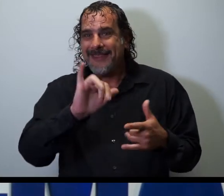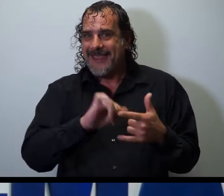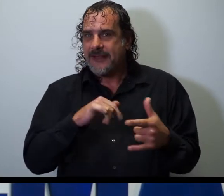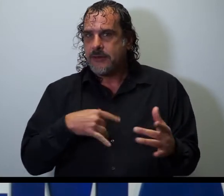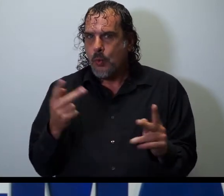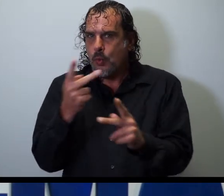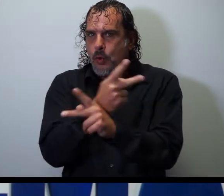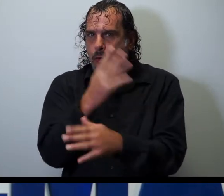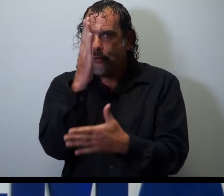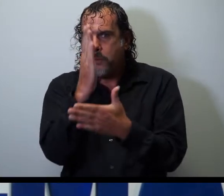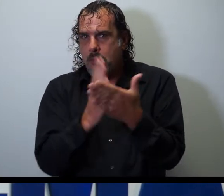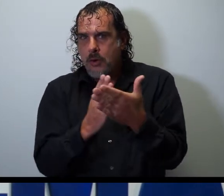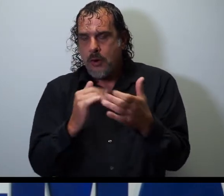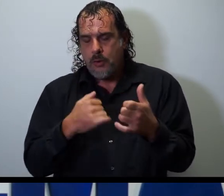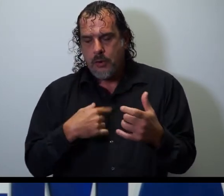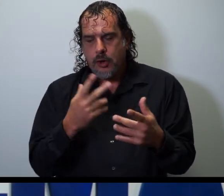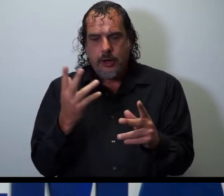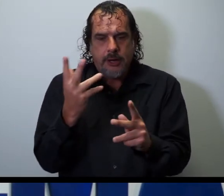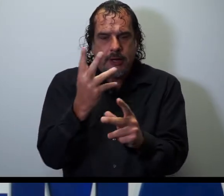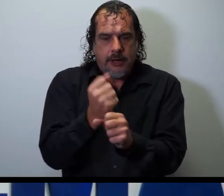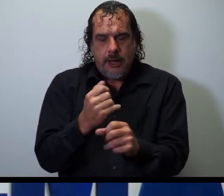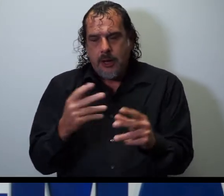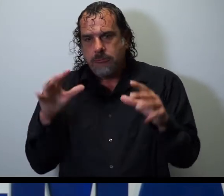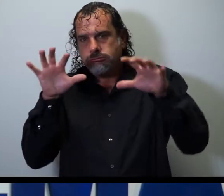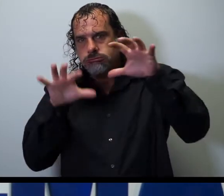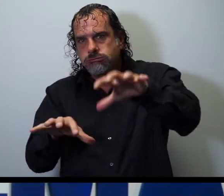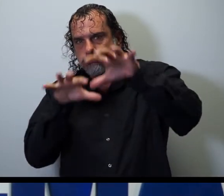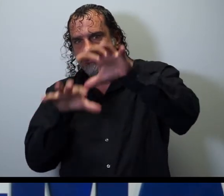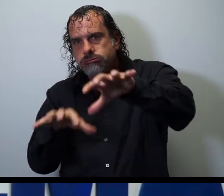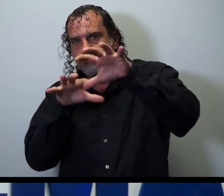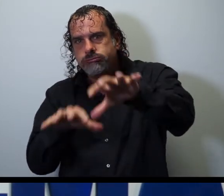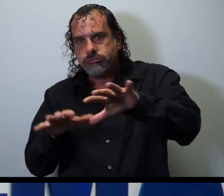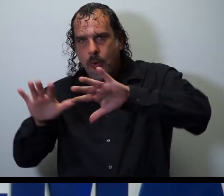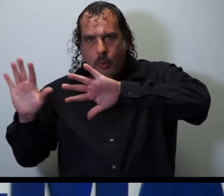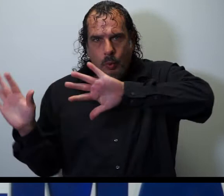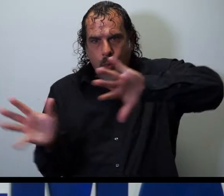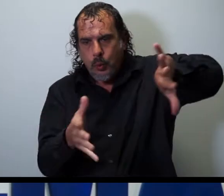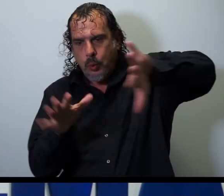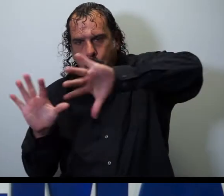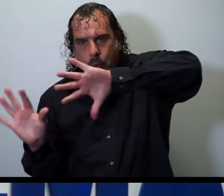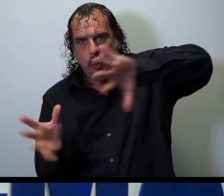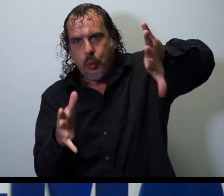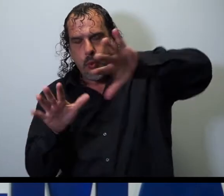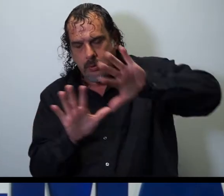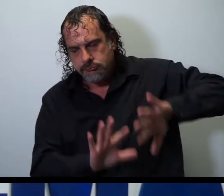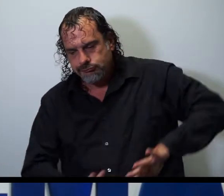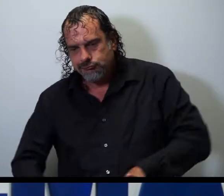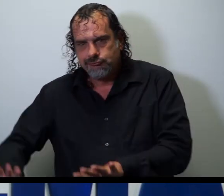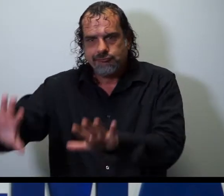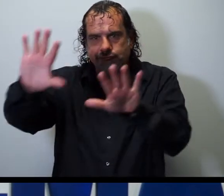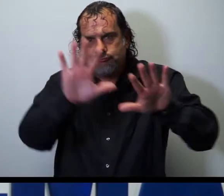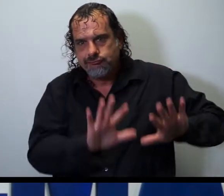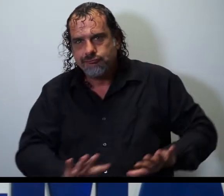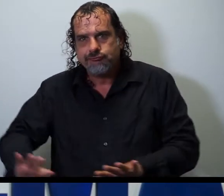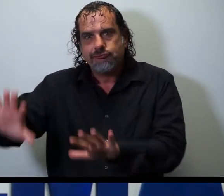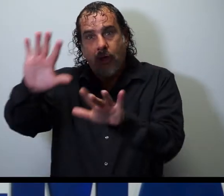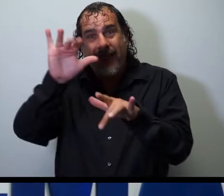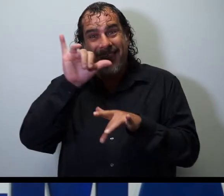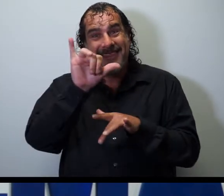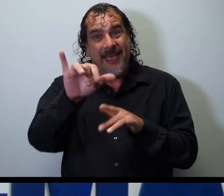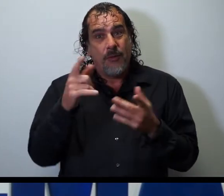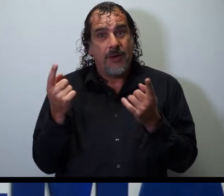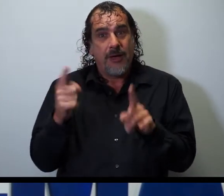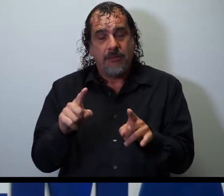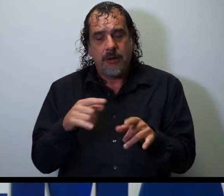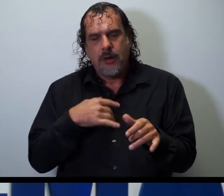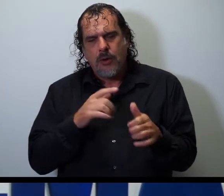the wrong side of the storm. So it means we're going to get those rain bands, those potential wind bands as this system makes landfall. Now it is projected